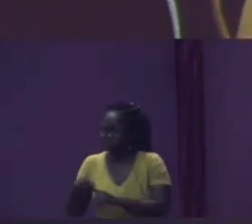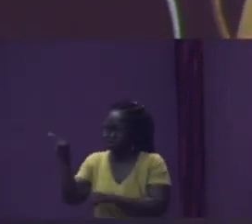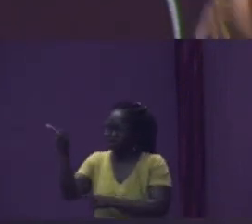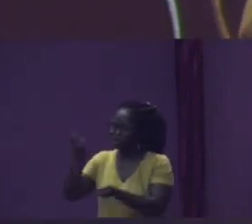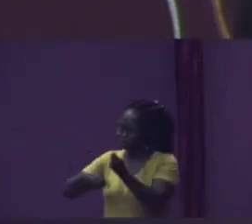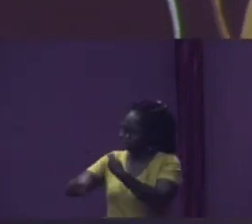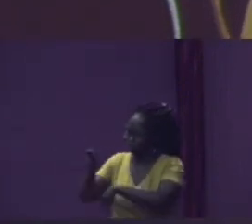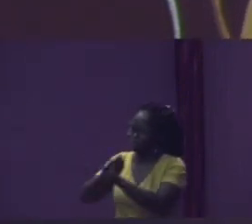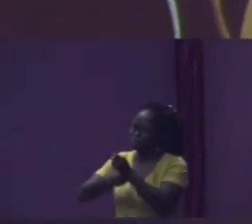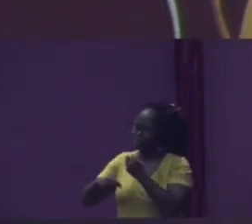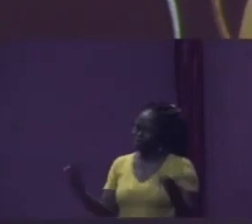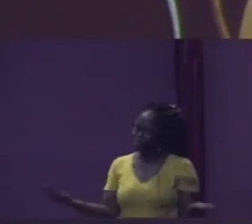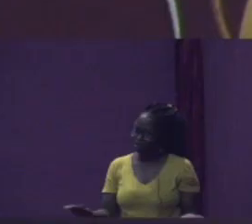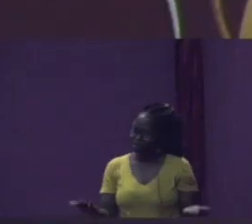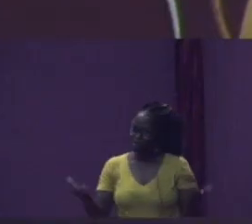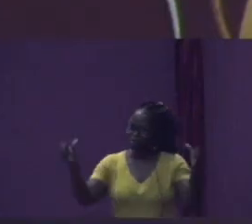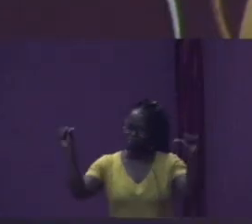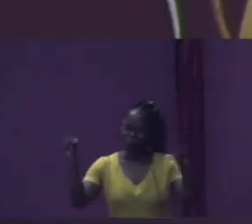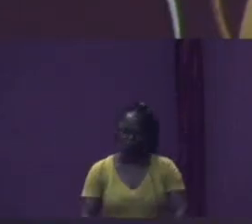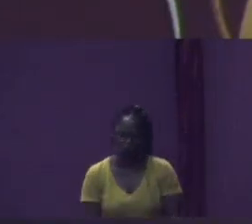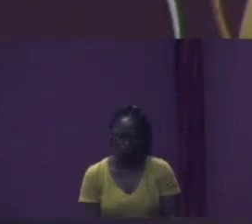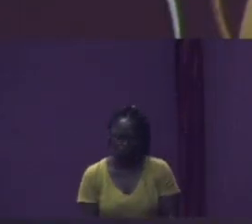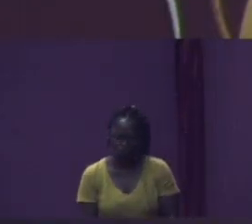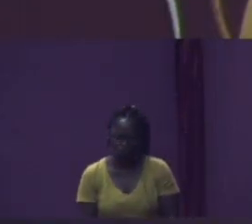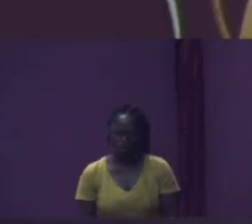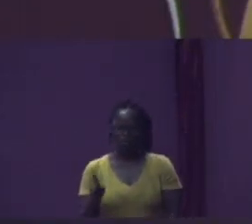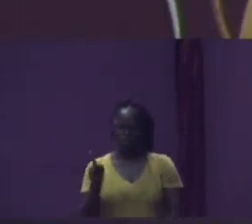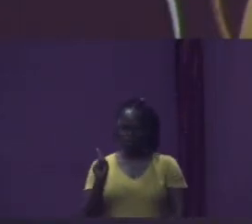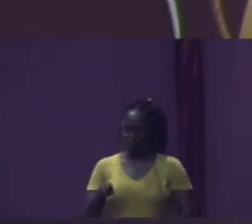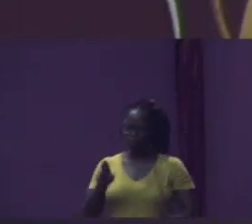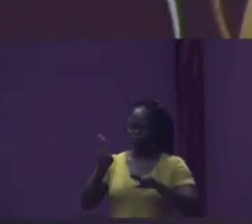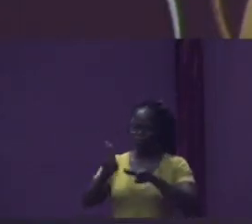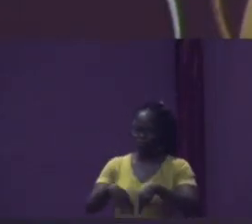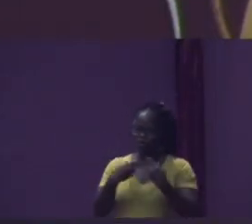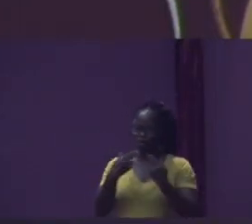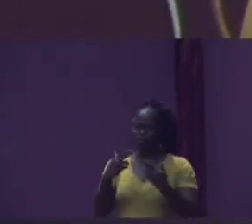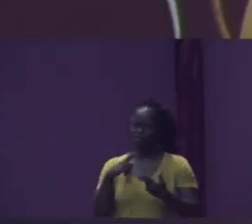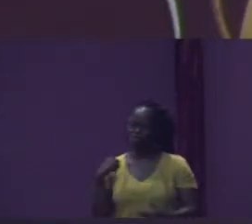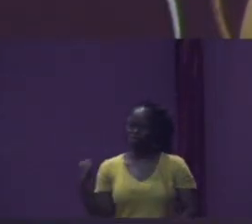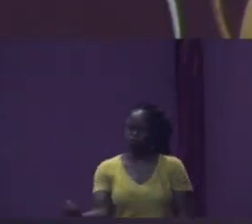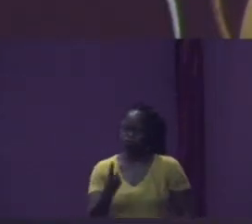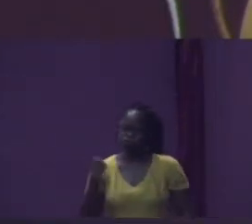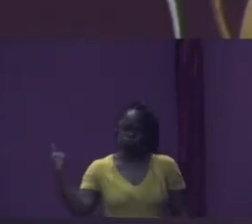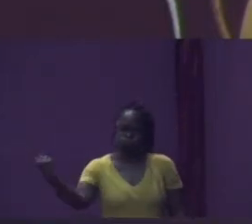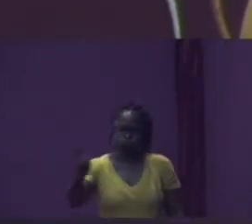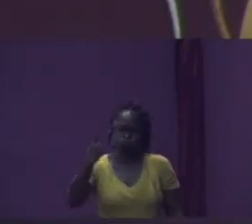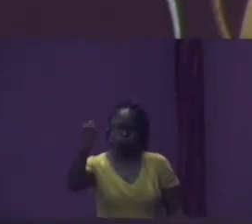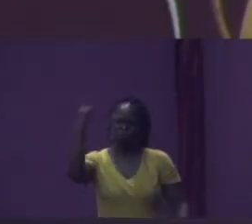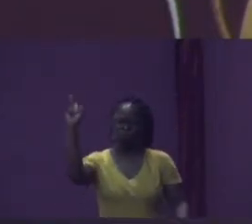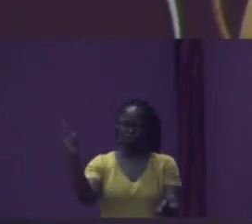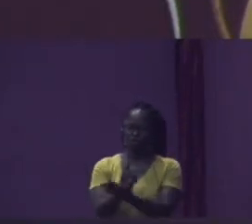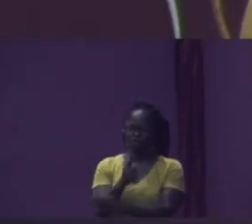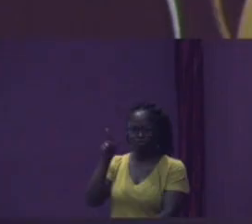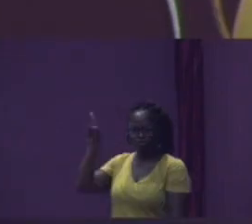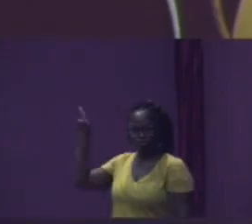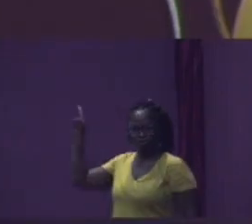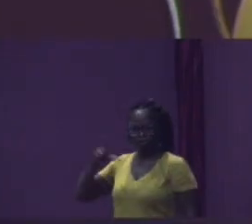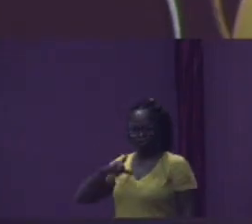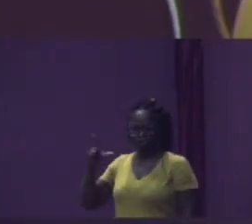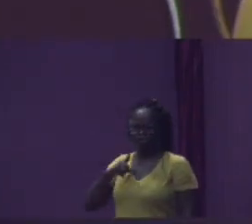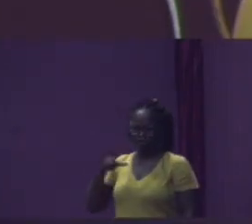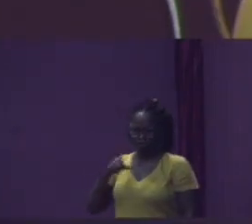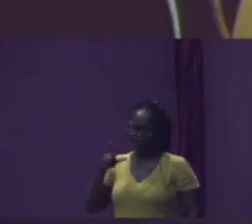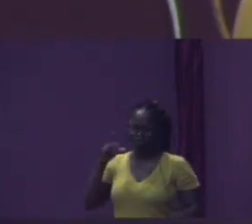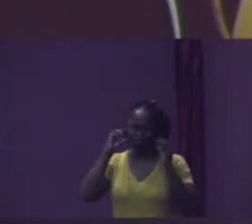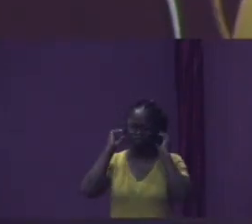what's happened directly related to childbirth is many Puerto Ricans have left the island, and even more